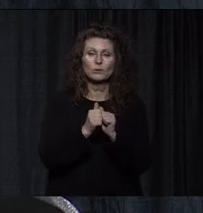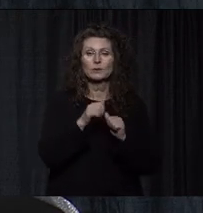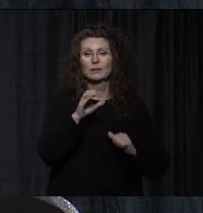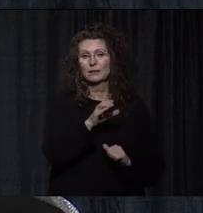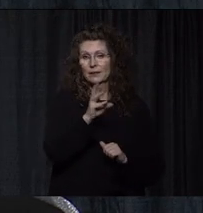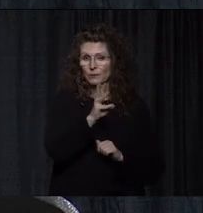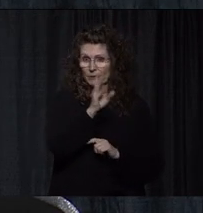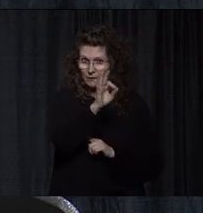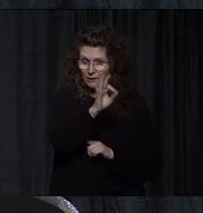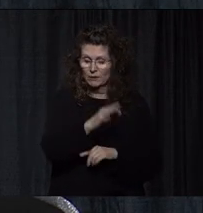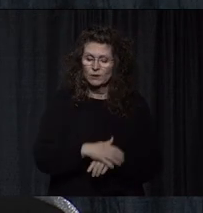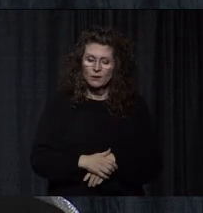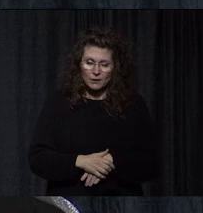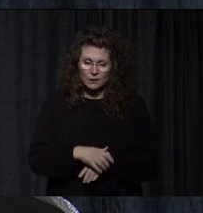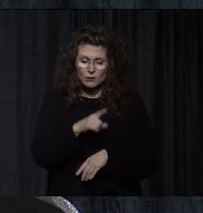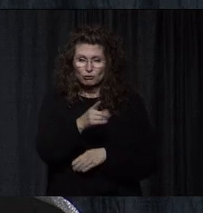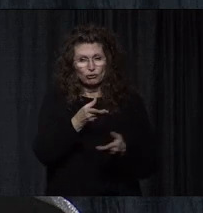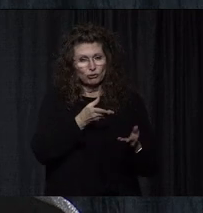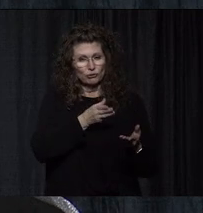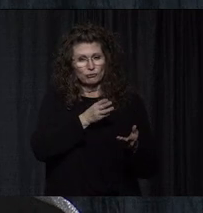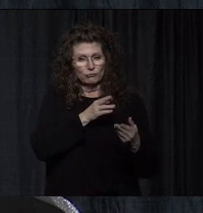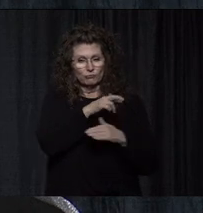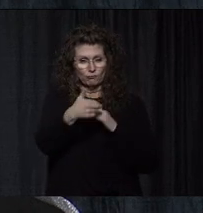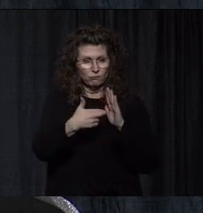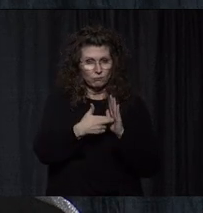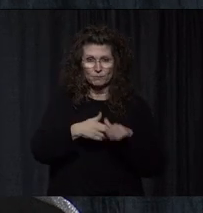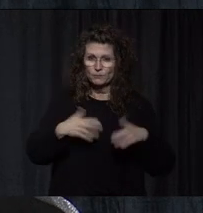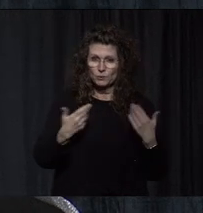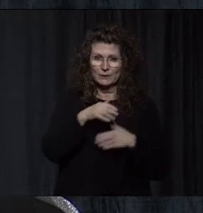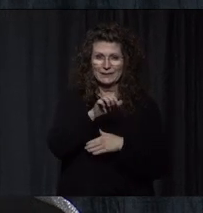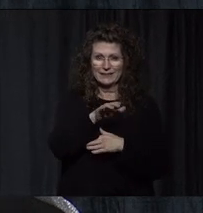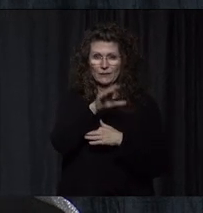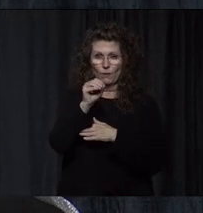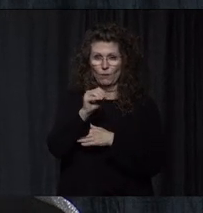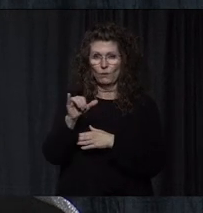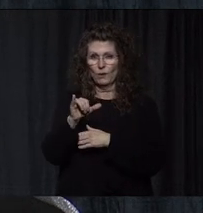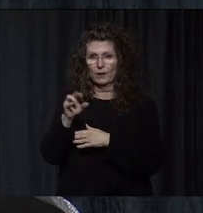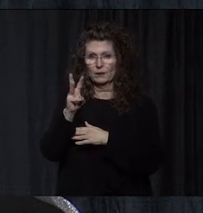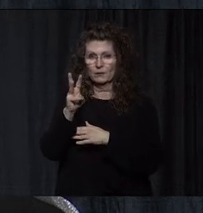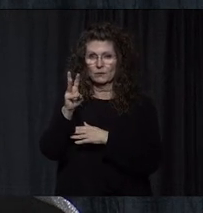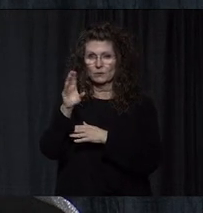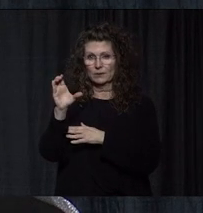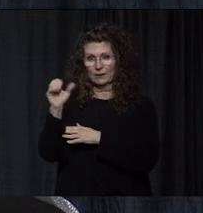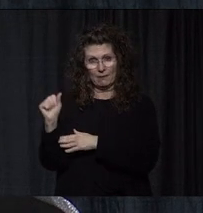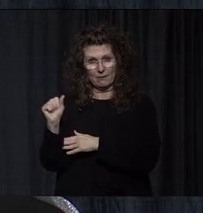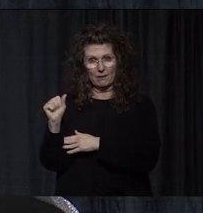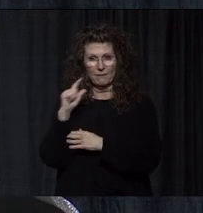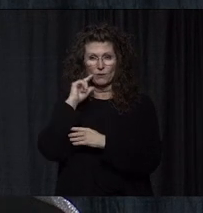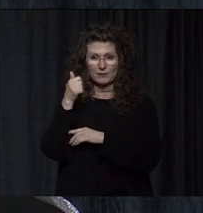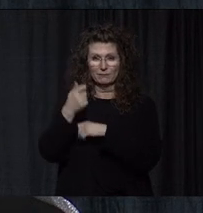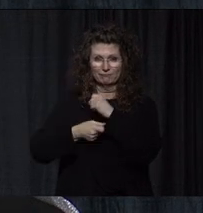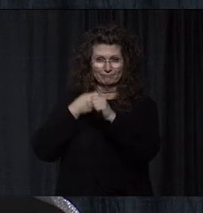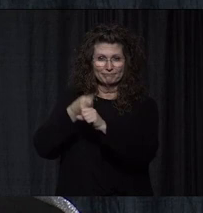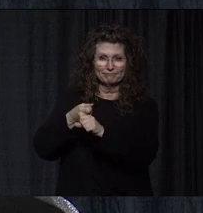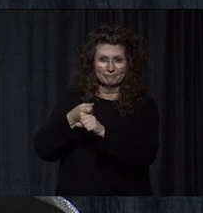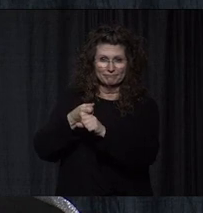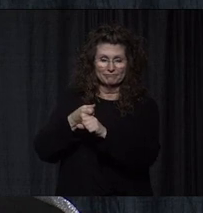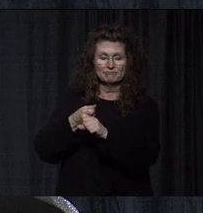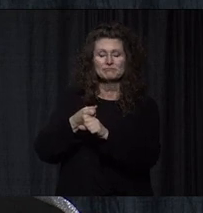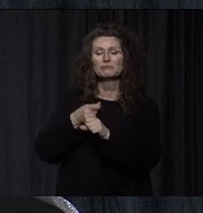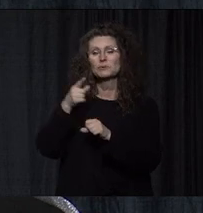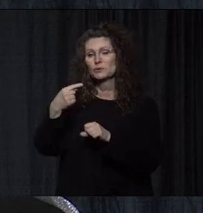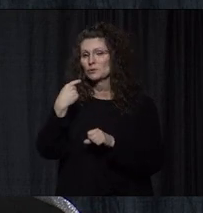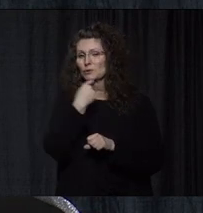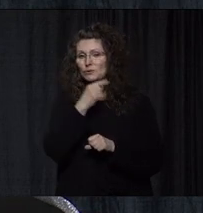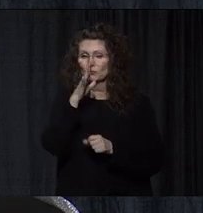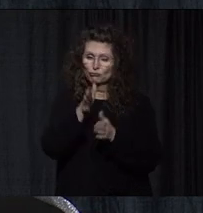Women's Foundation, she served as the CEO of the YWCA for a decade. She credits her